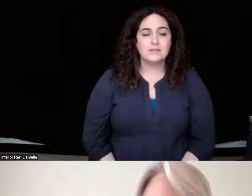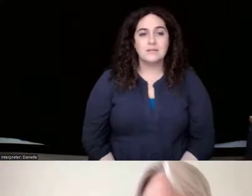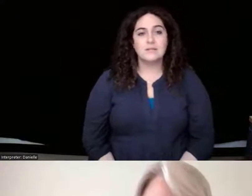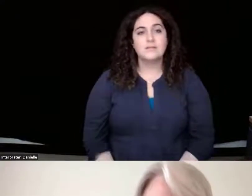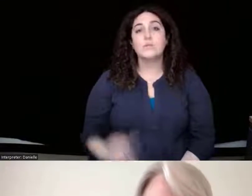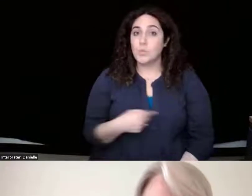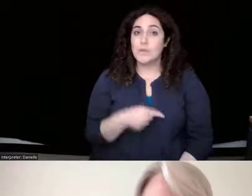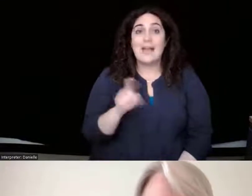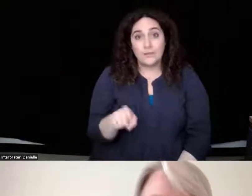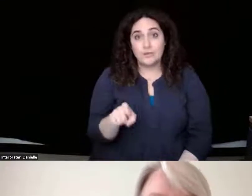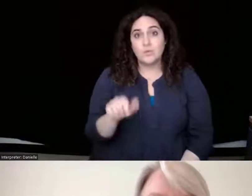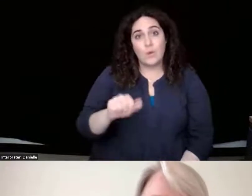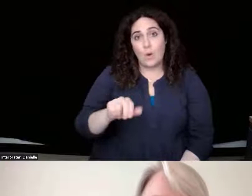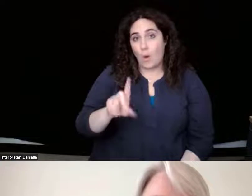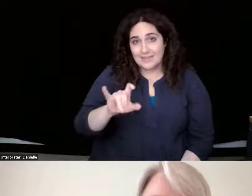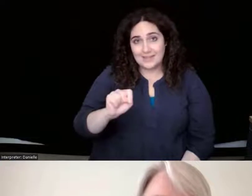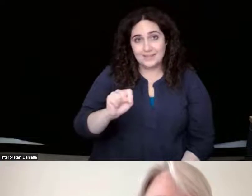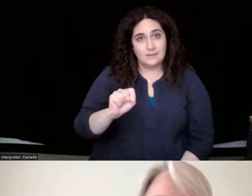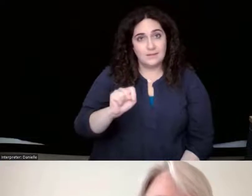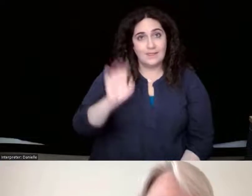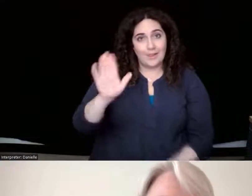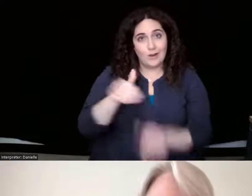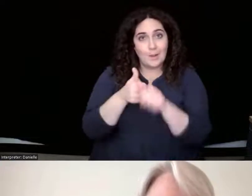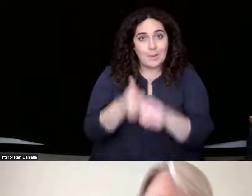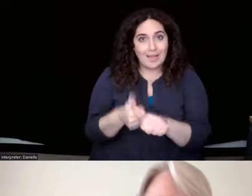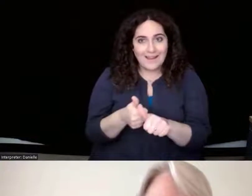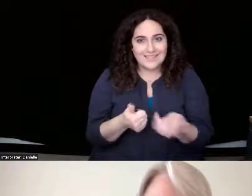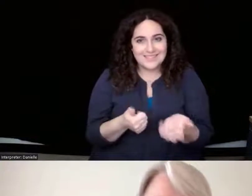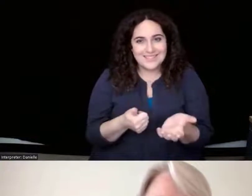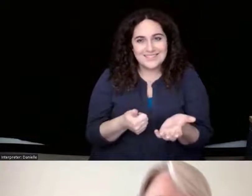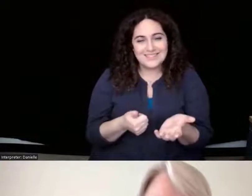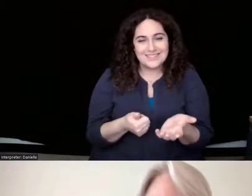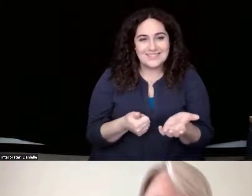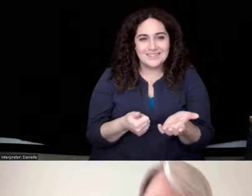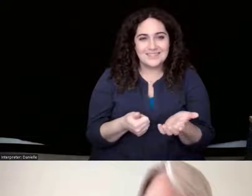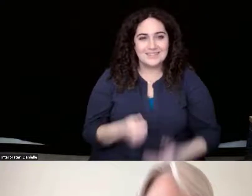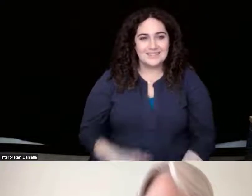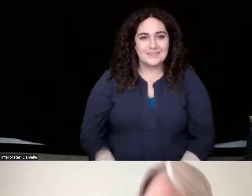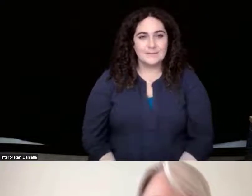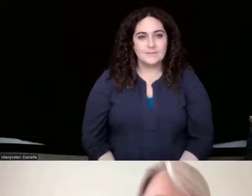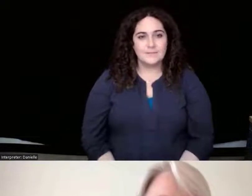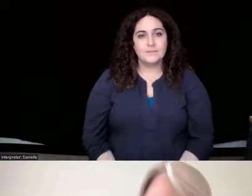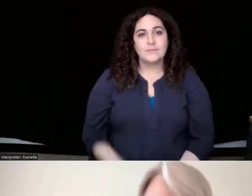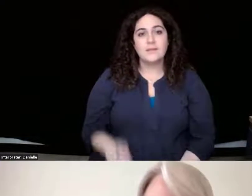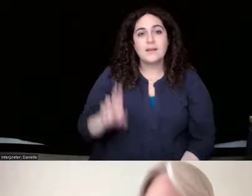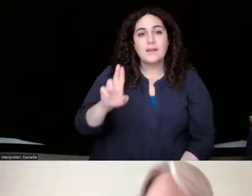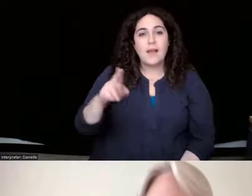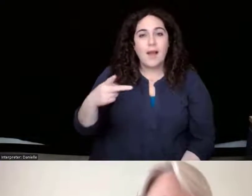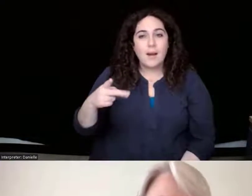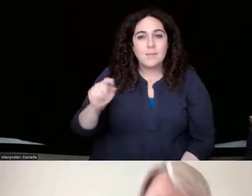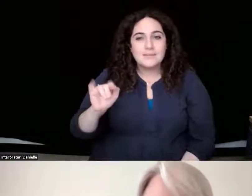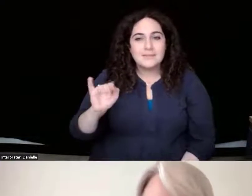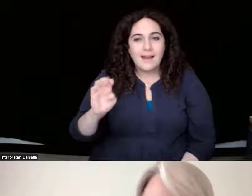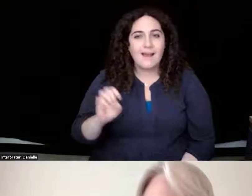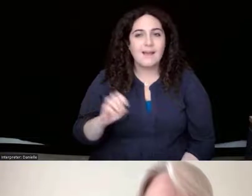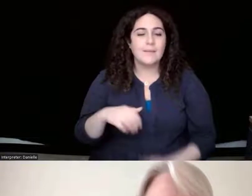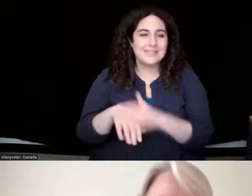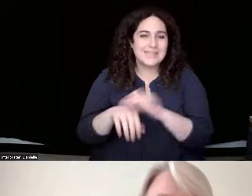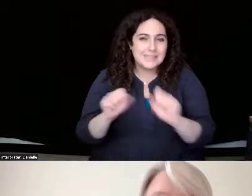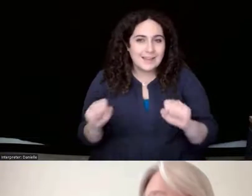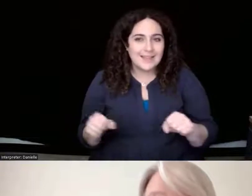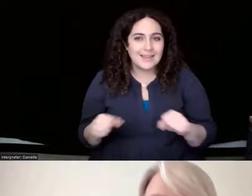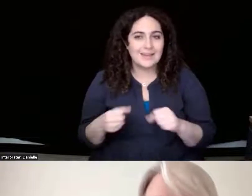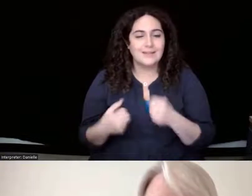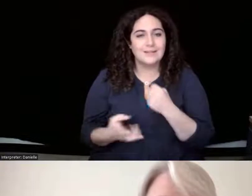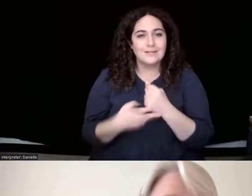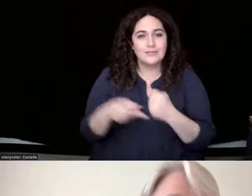is promised in the contract, and this goes for all kinds of things, right? Uptime, accessibility,